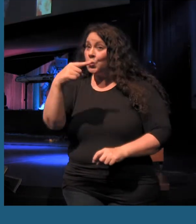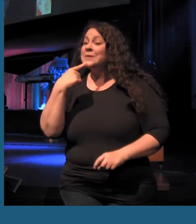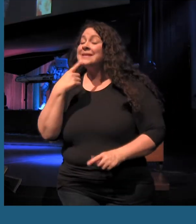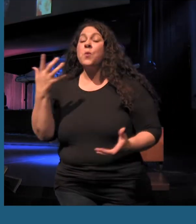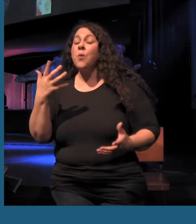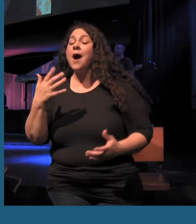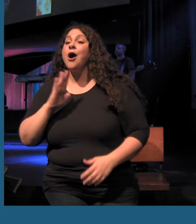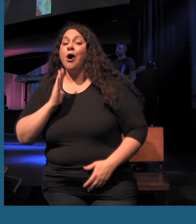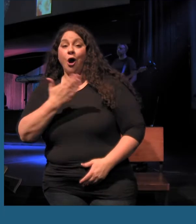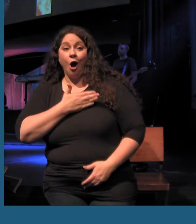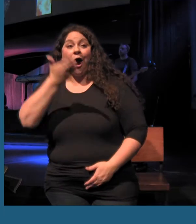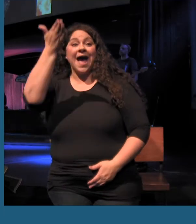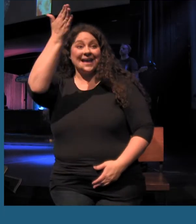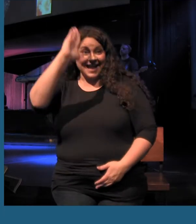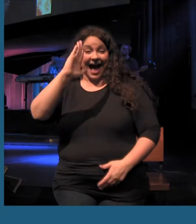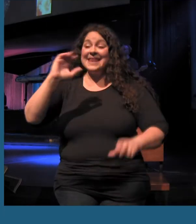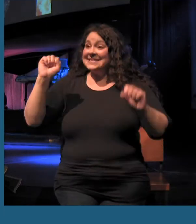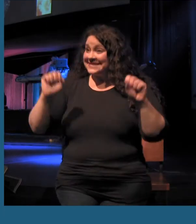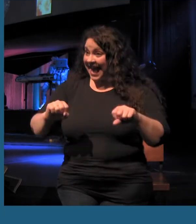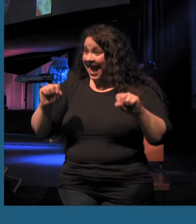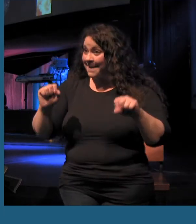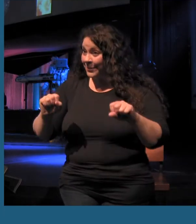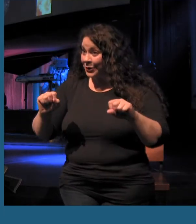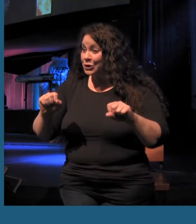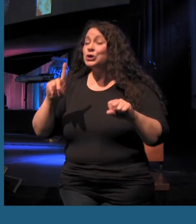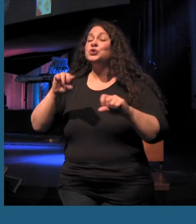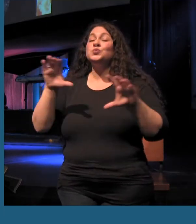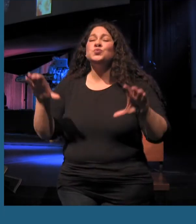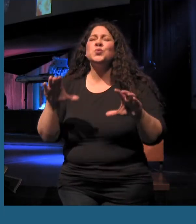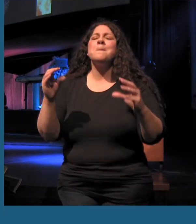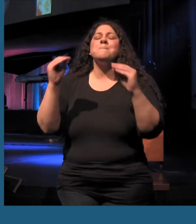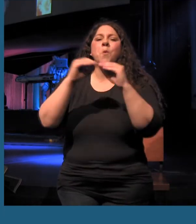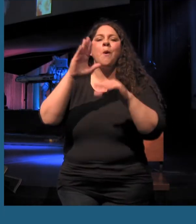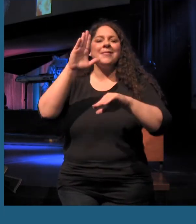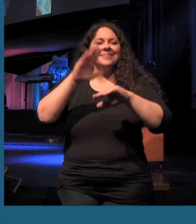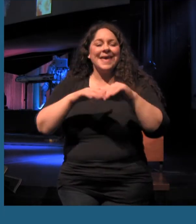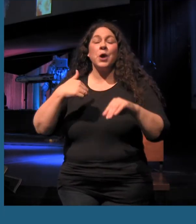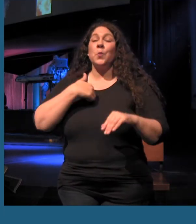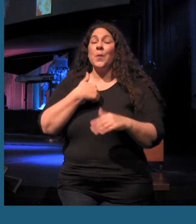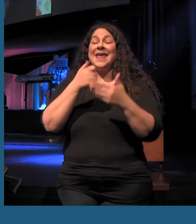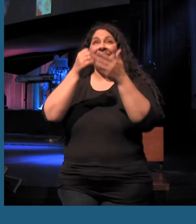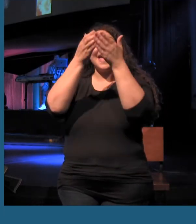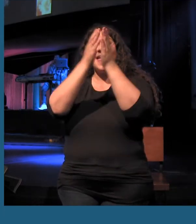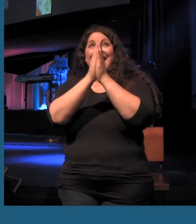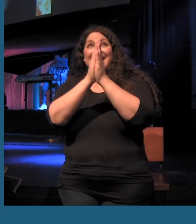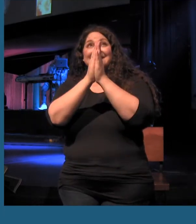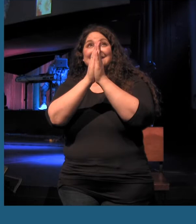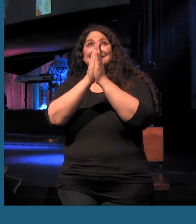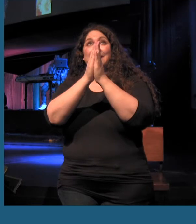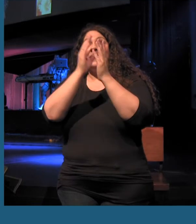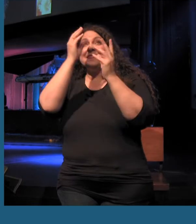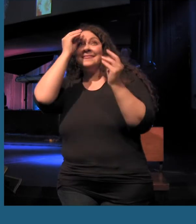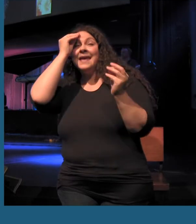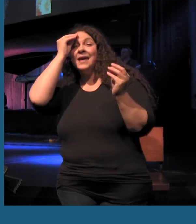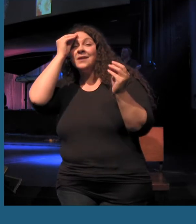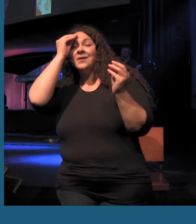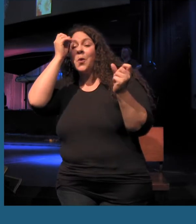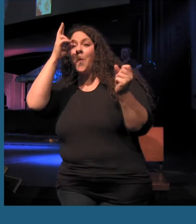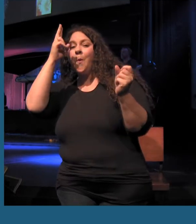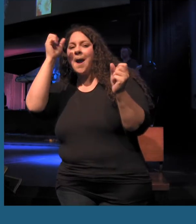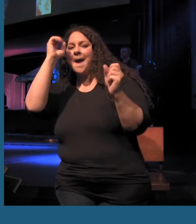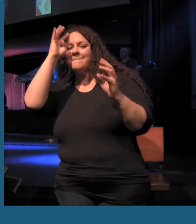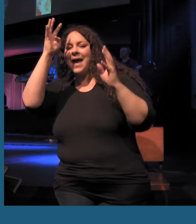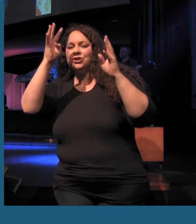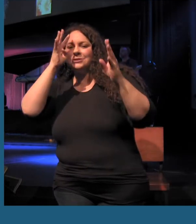able to do more than we ask, think, or